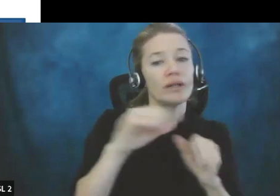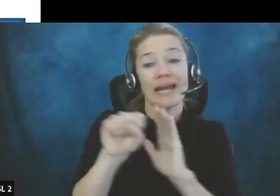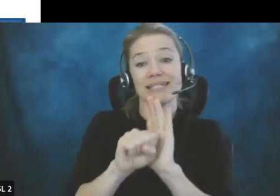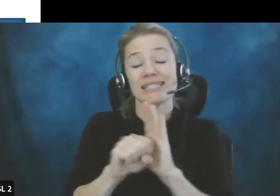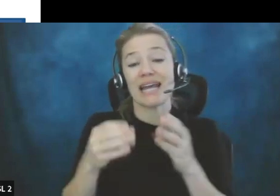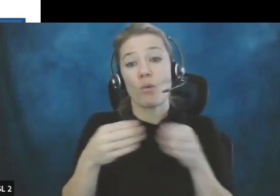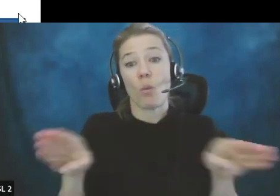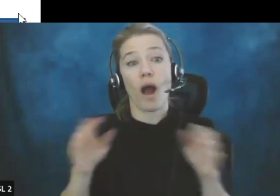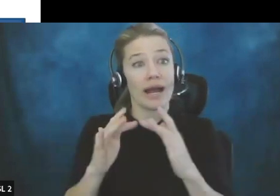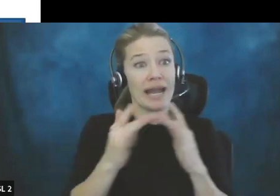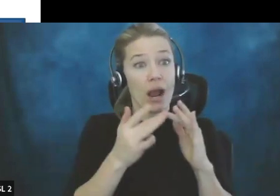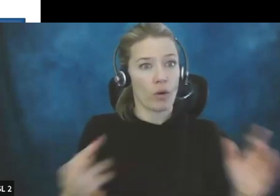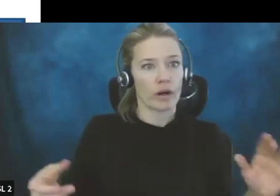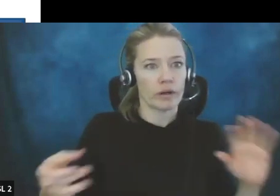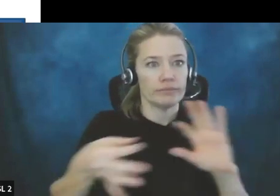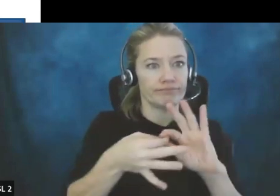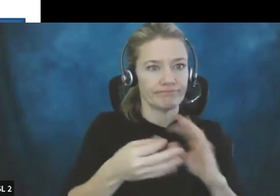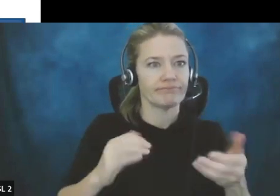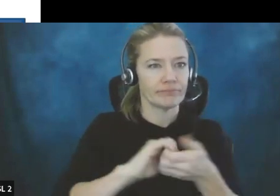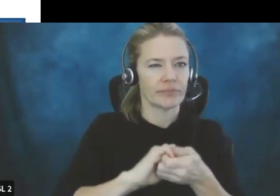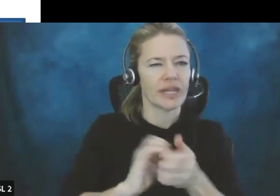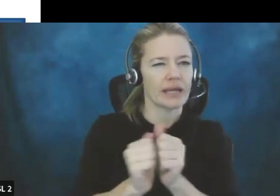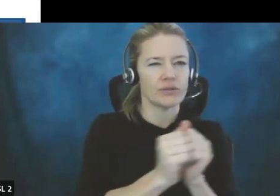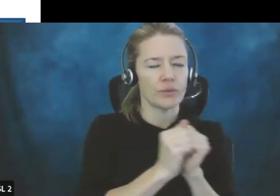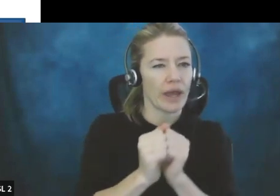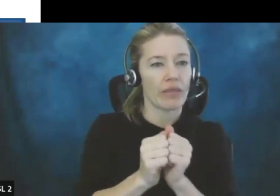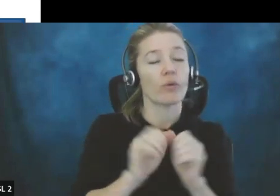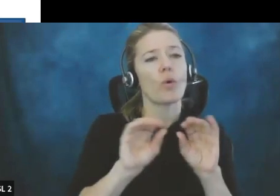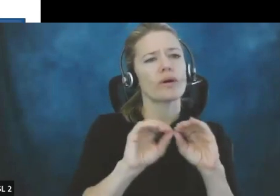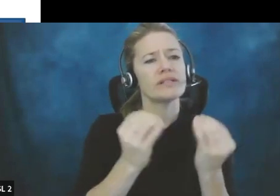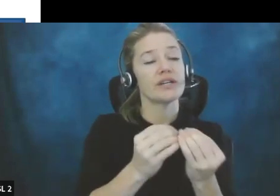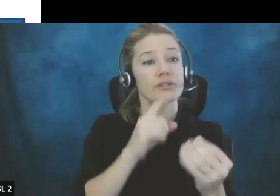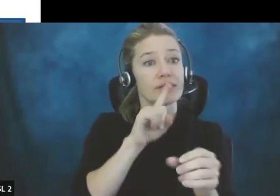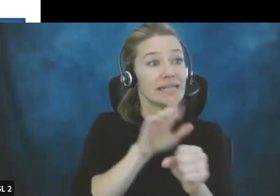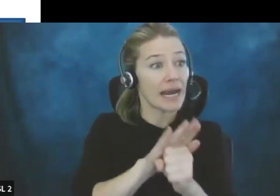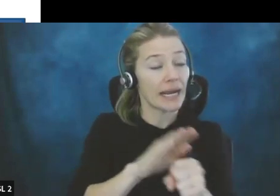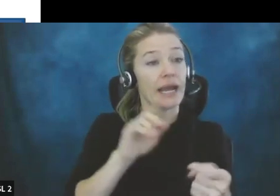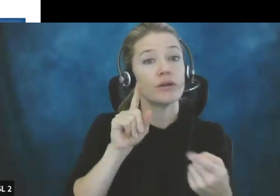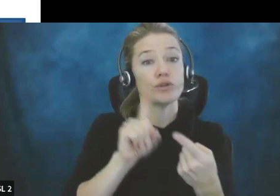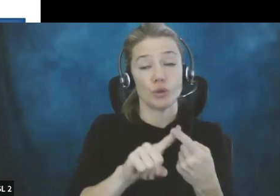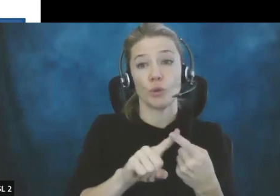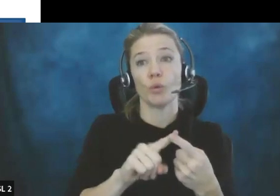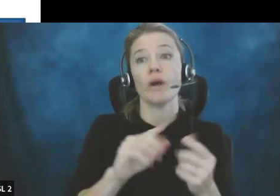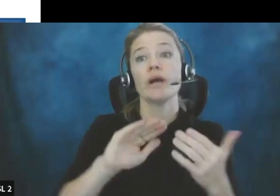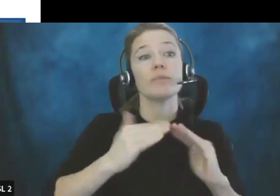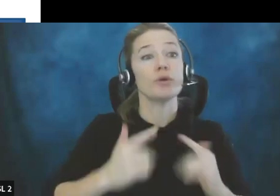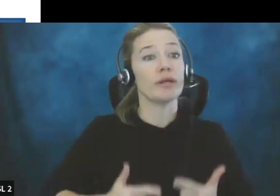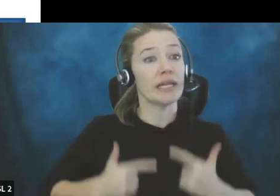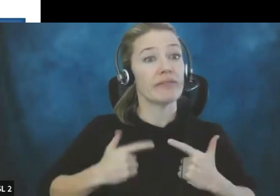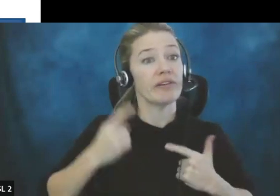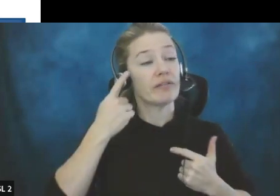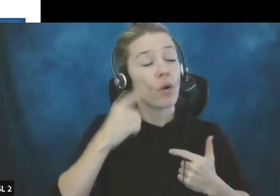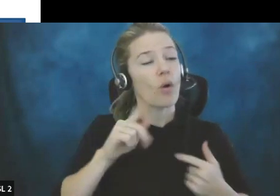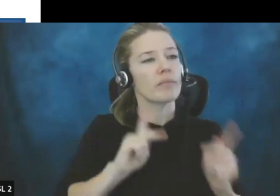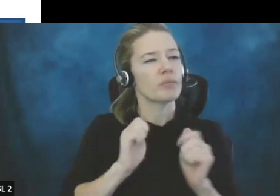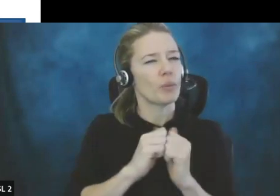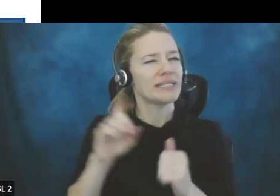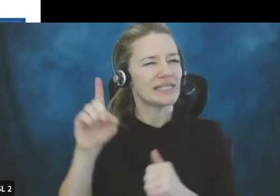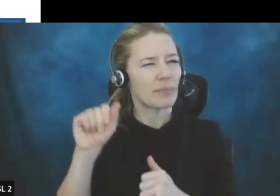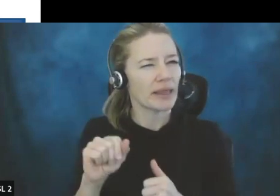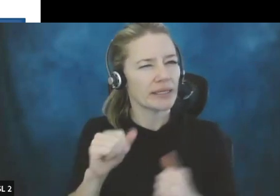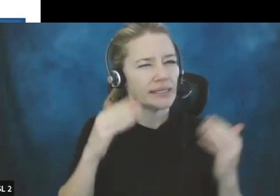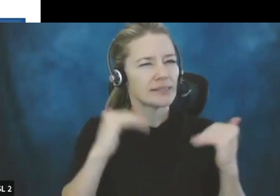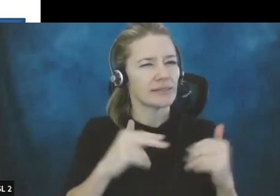to statewide network of organizations dedicated to independent and community living for people